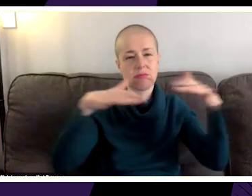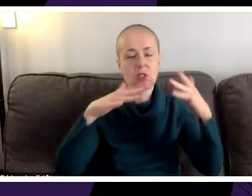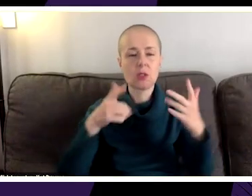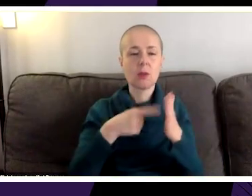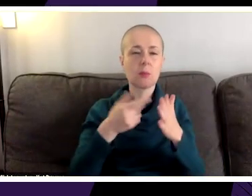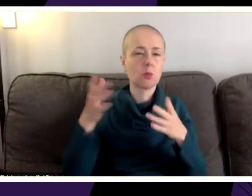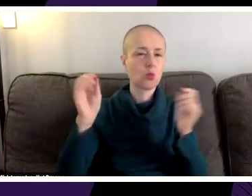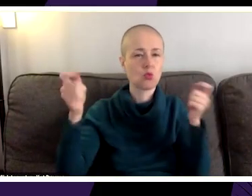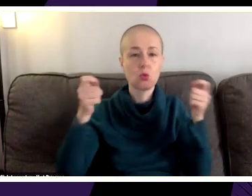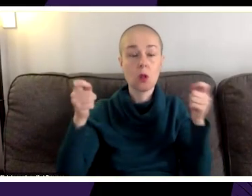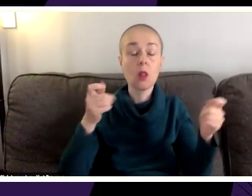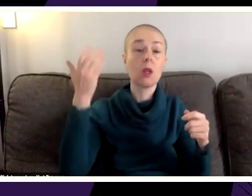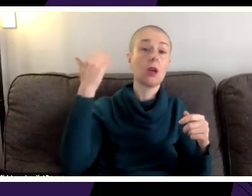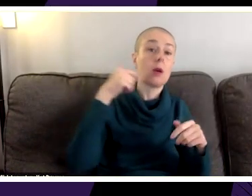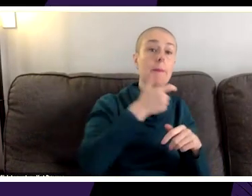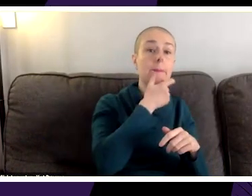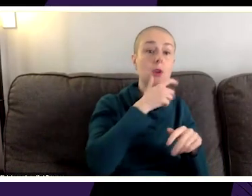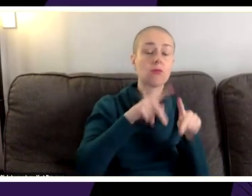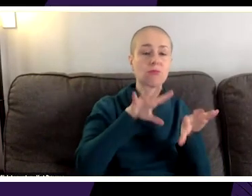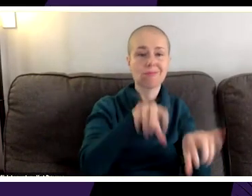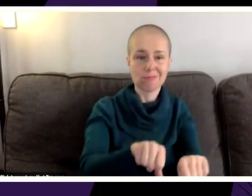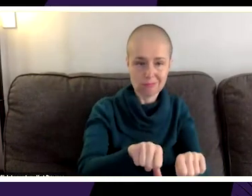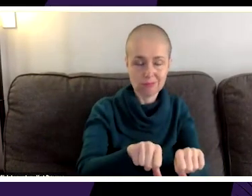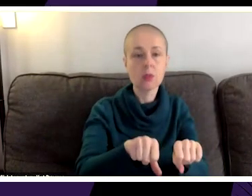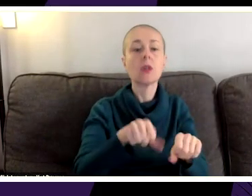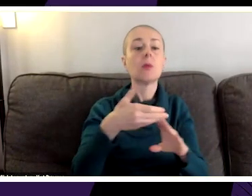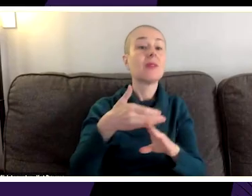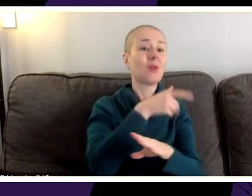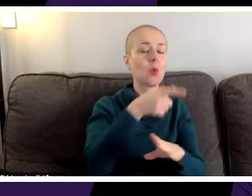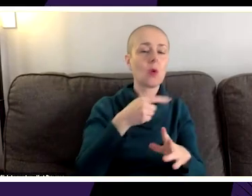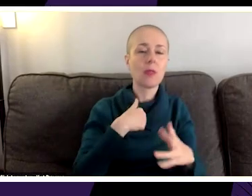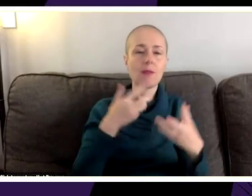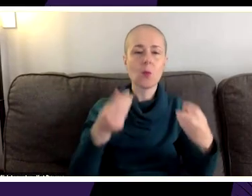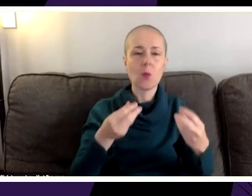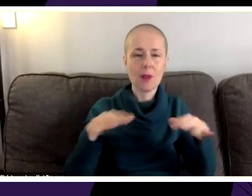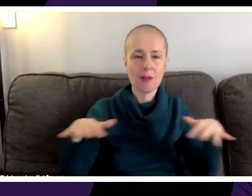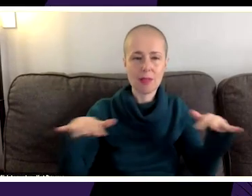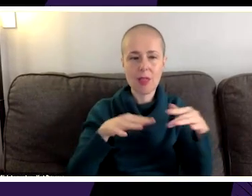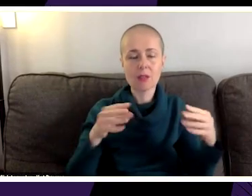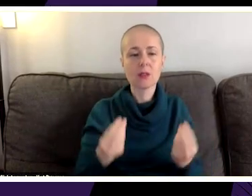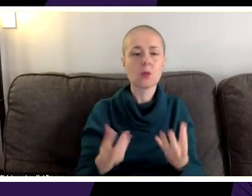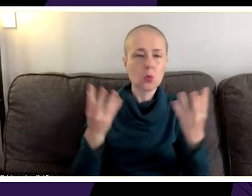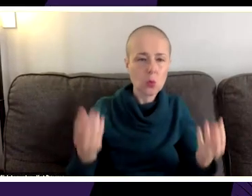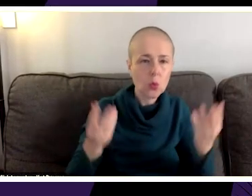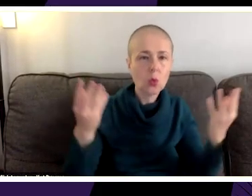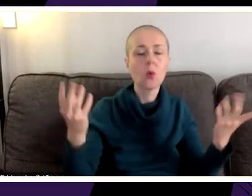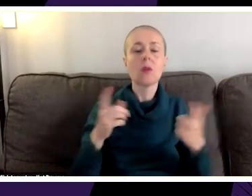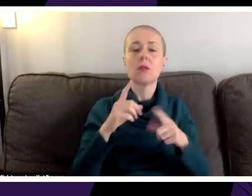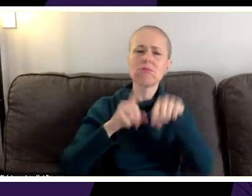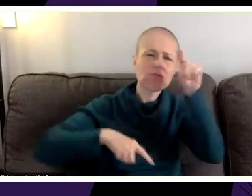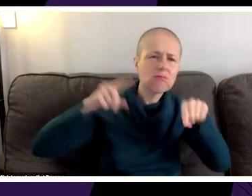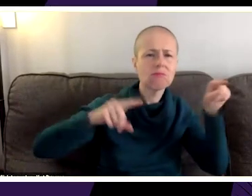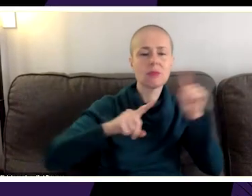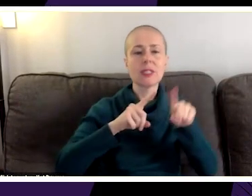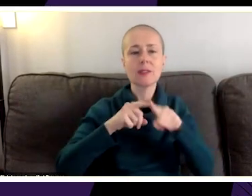colonized by the British, the area was lush with wetlands and mangrove forests that thrive in salty or brackish water and support a diverse ecosystem of